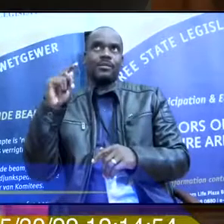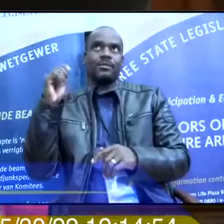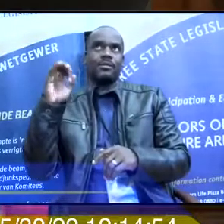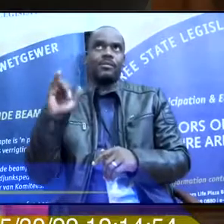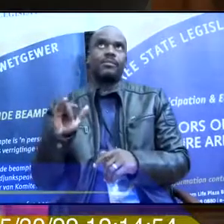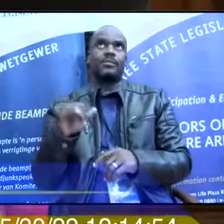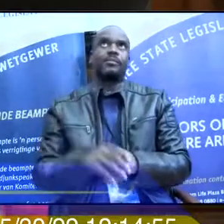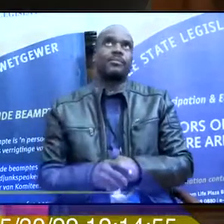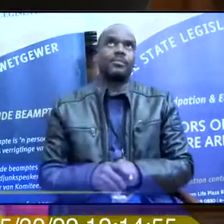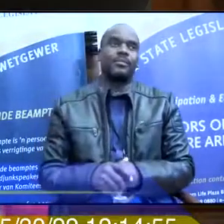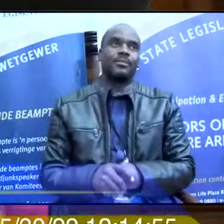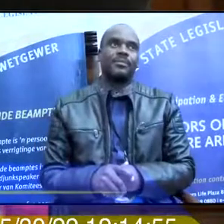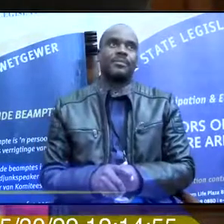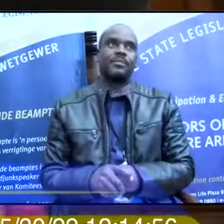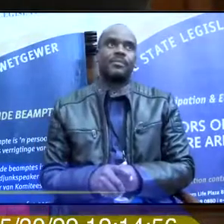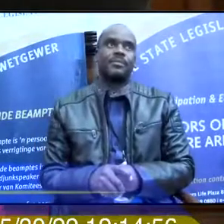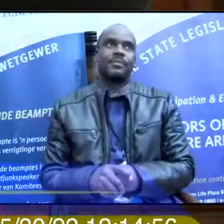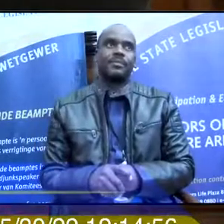we